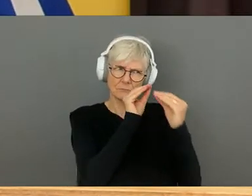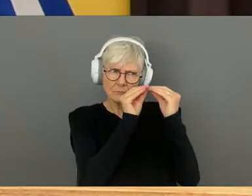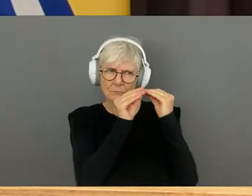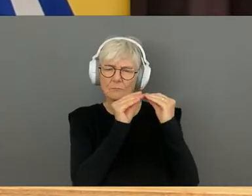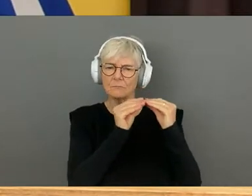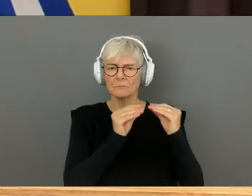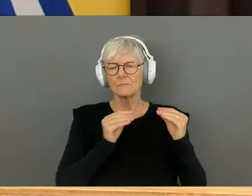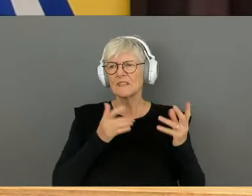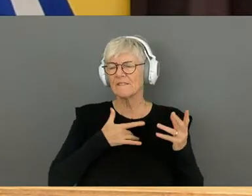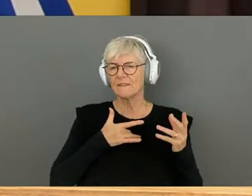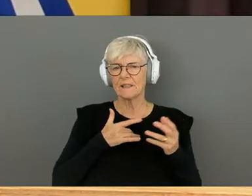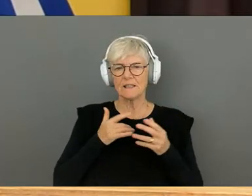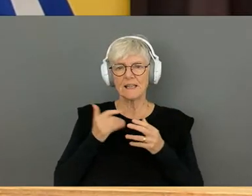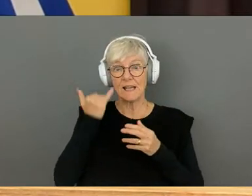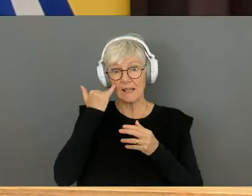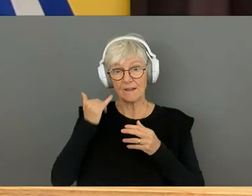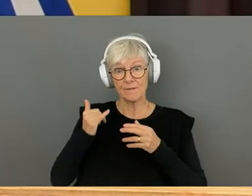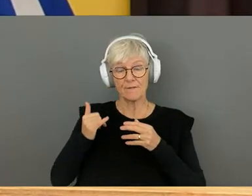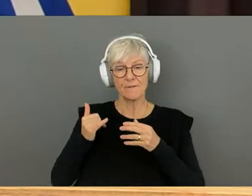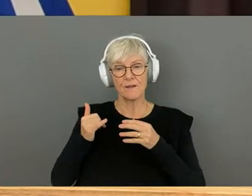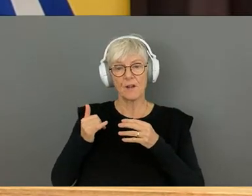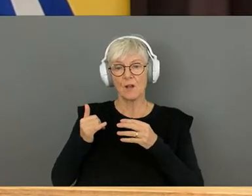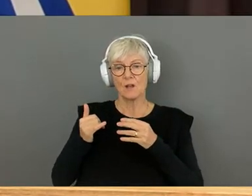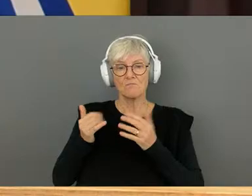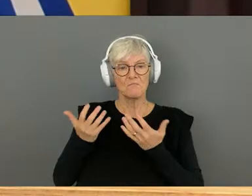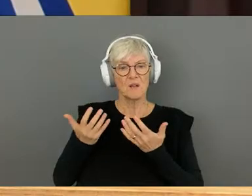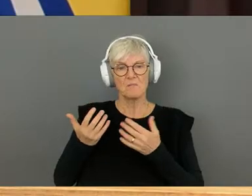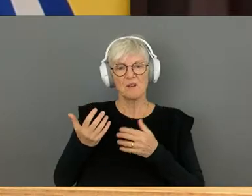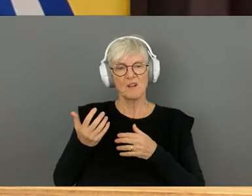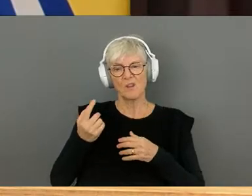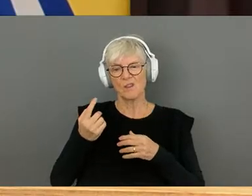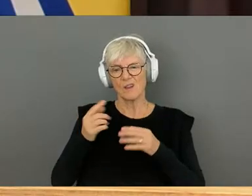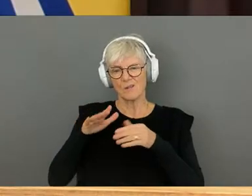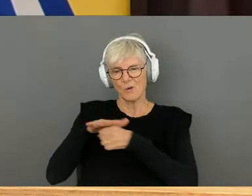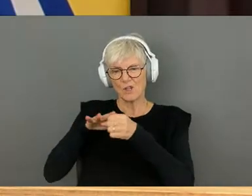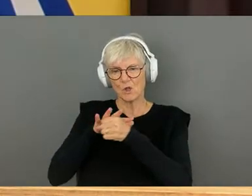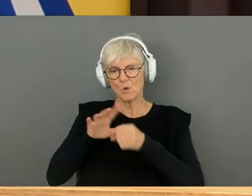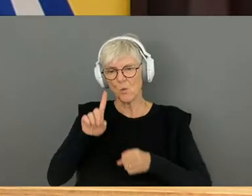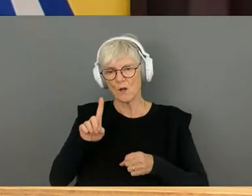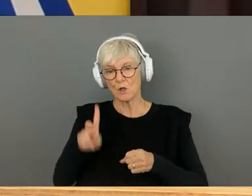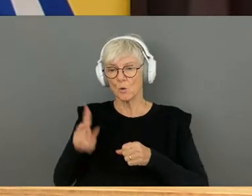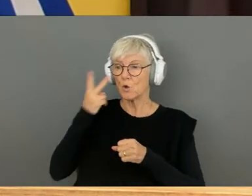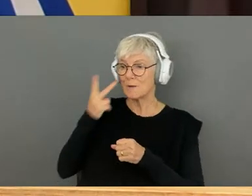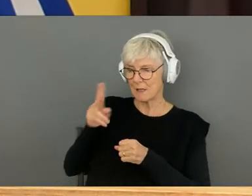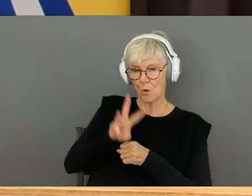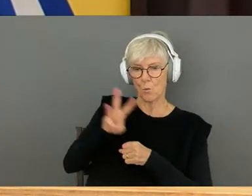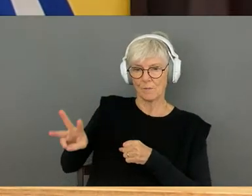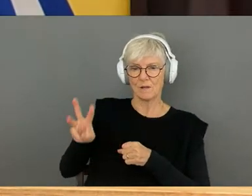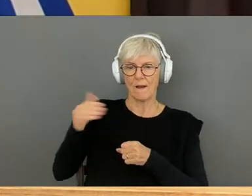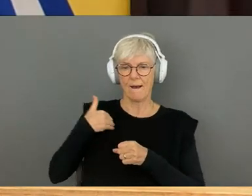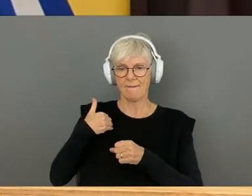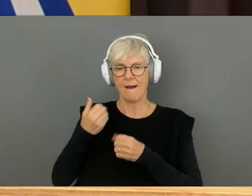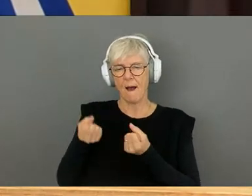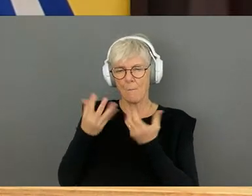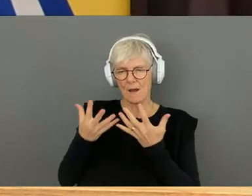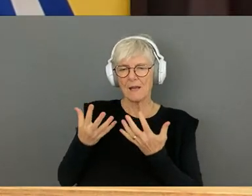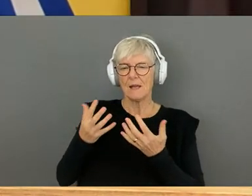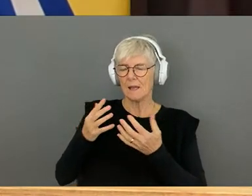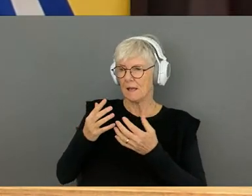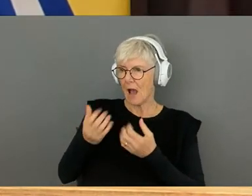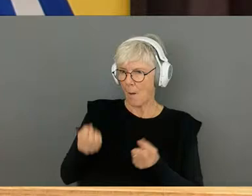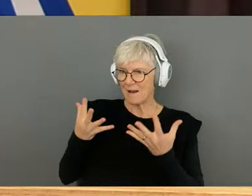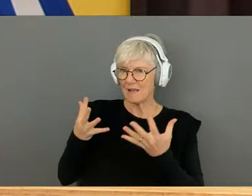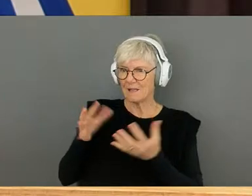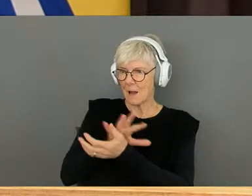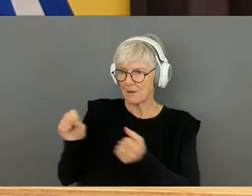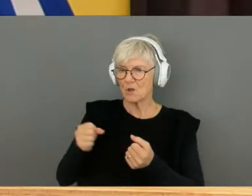number of customers, so the 1 and 2s. So you'll see on the website a number of incidents. There are a number of those that have only 1